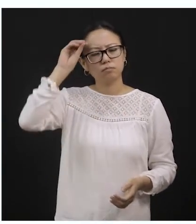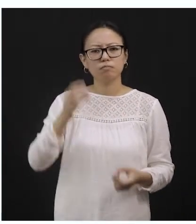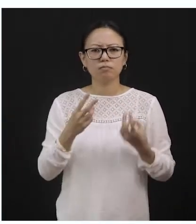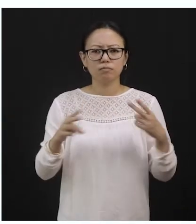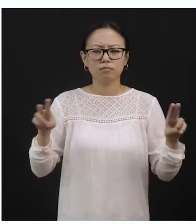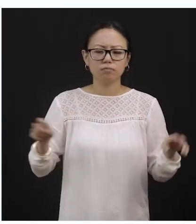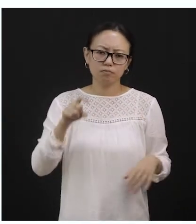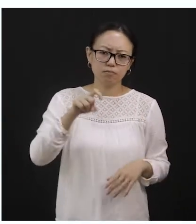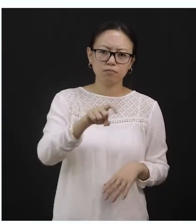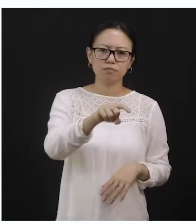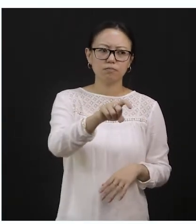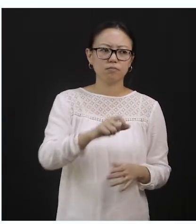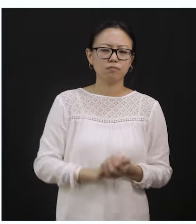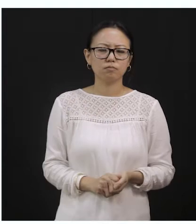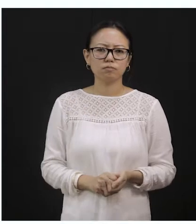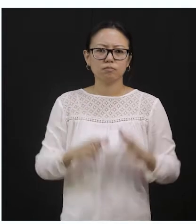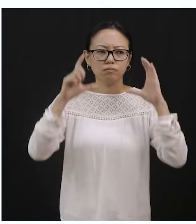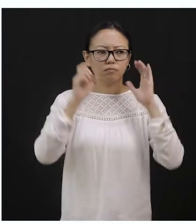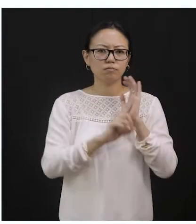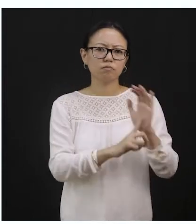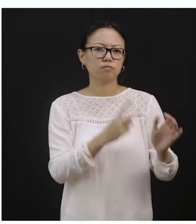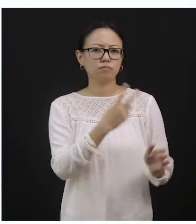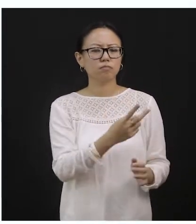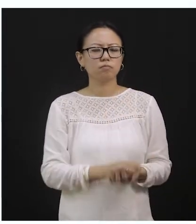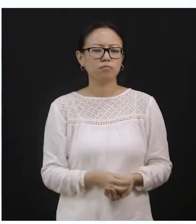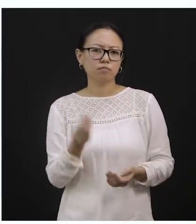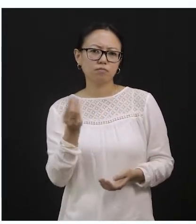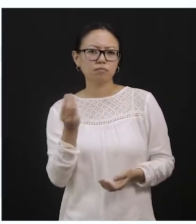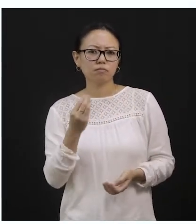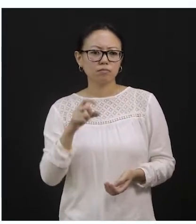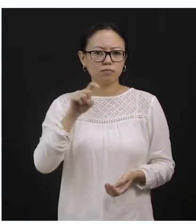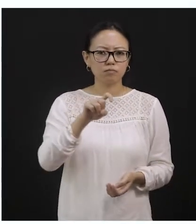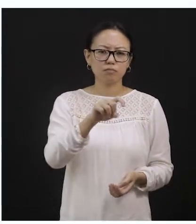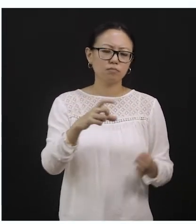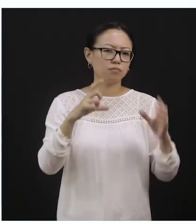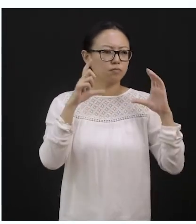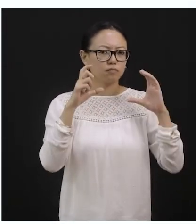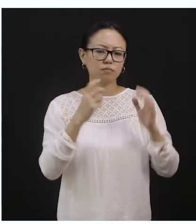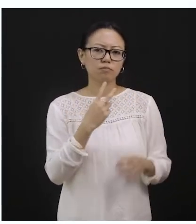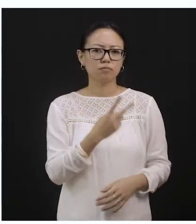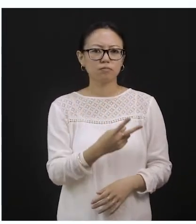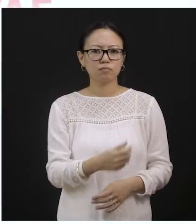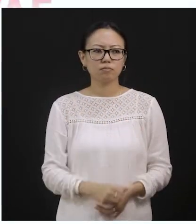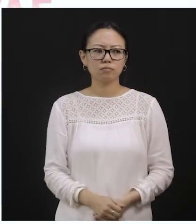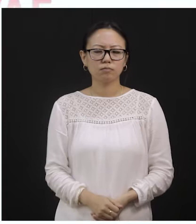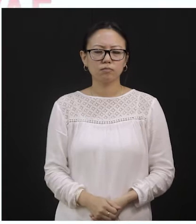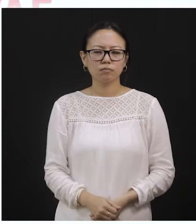insects. So these are some of the insects picture. Okay, all